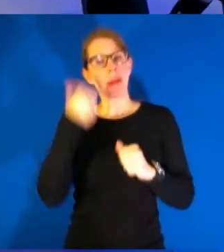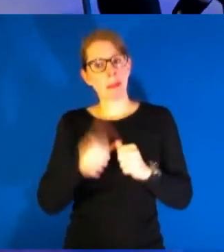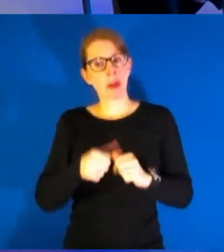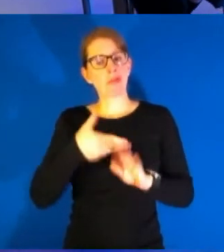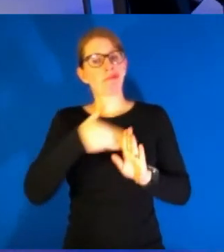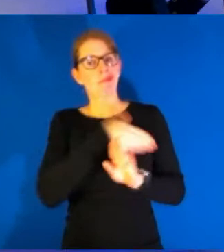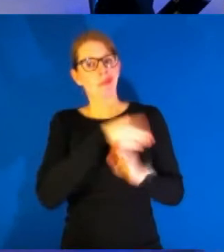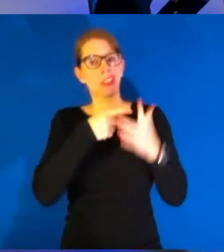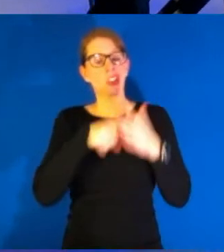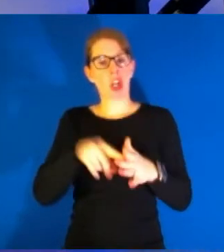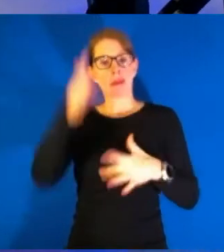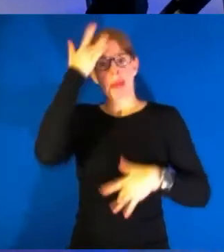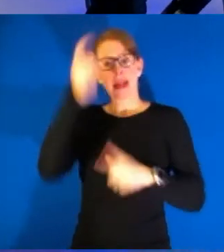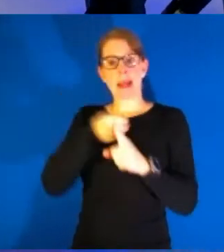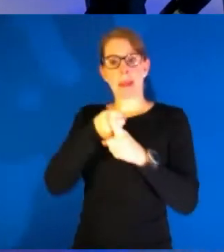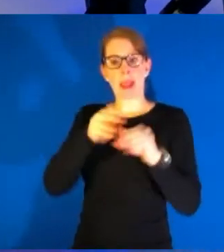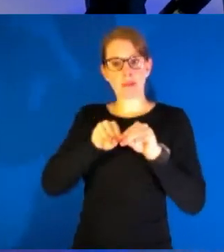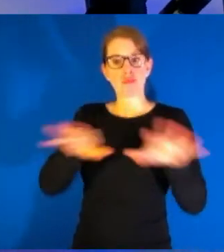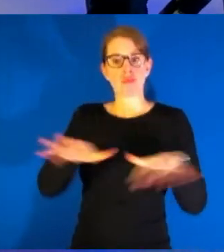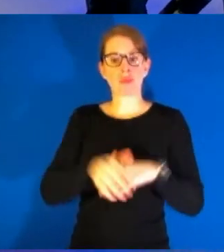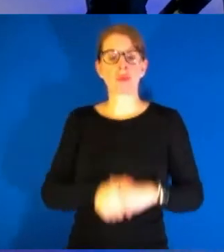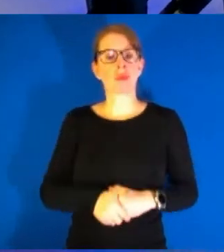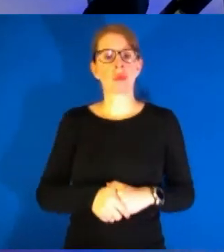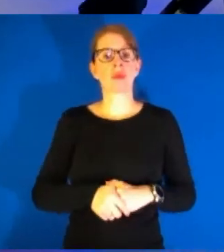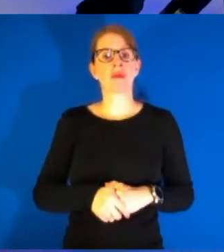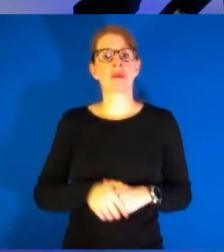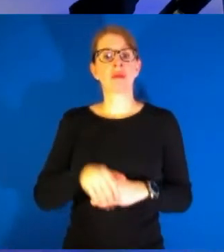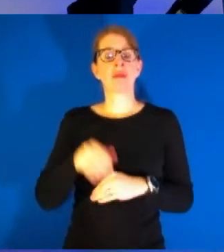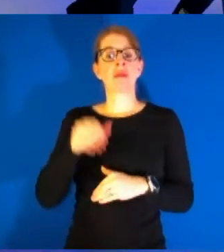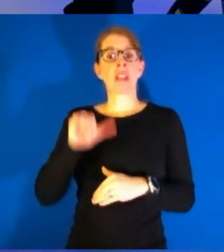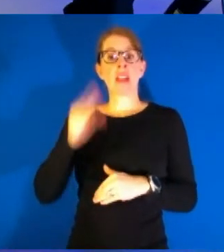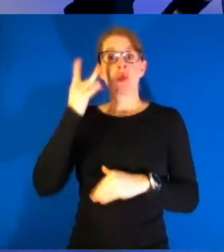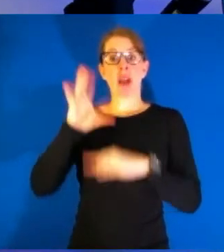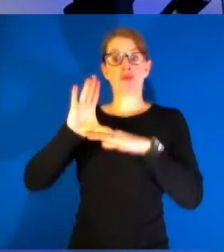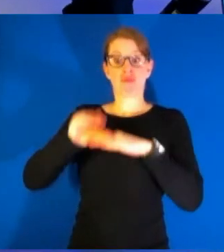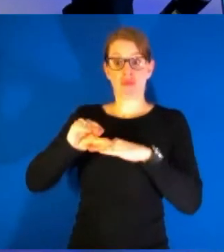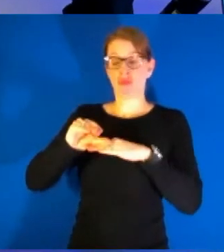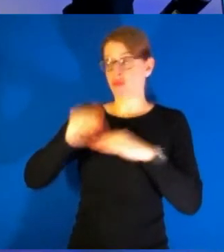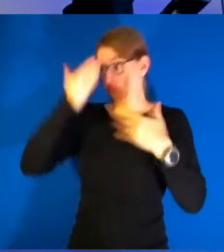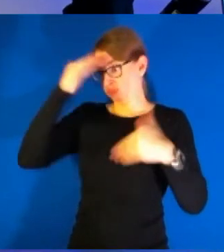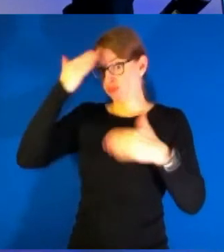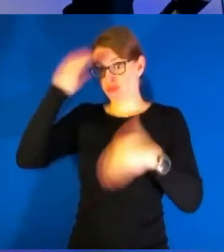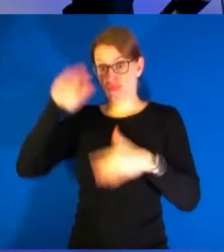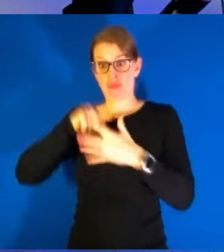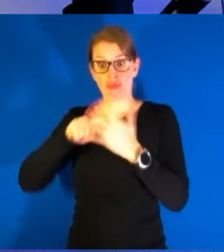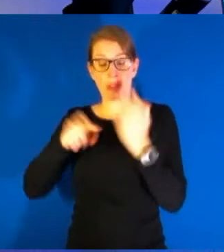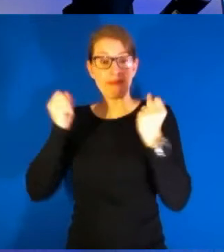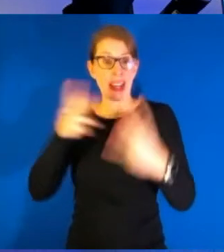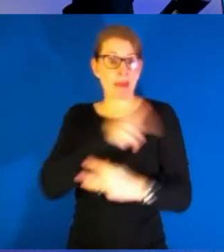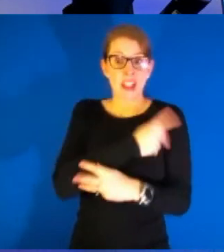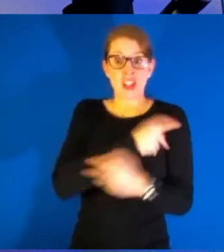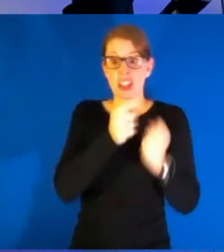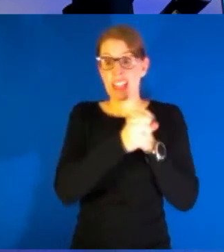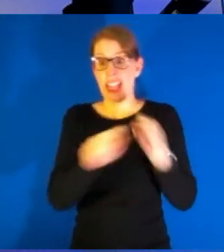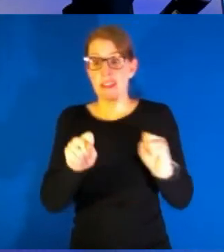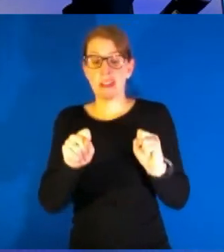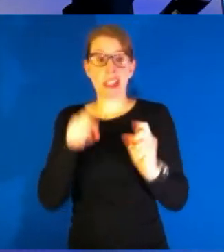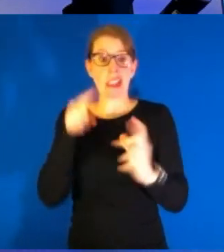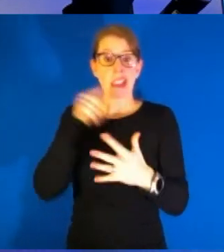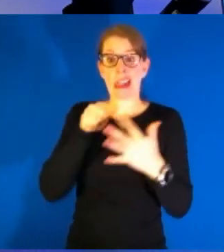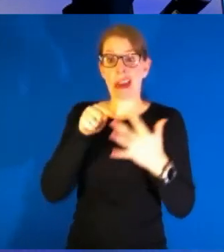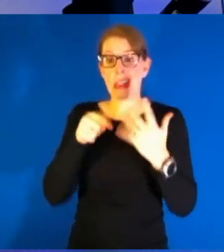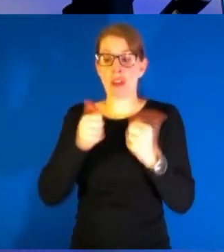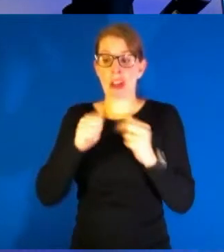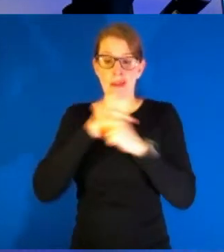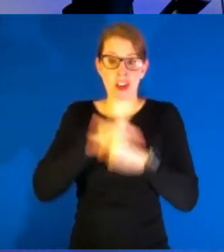the pandemic, a lot of why we were just decreasing is because there were so many unknowns and there were so many patients, and safety was an issue, and just kind of figuring all that out. Now